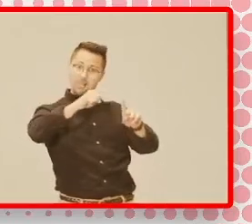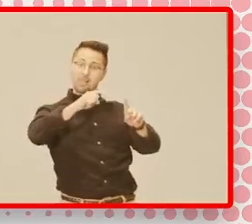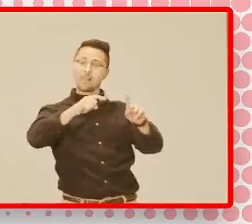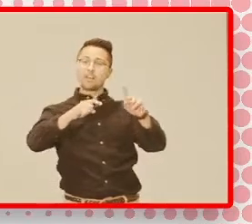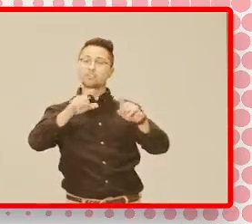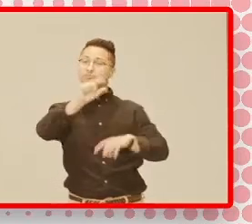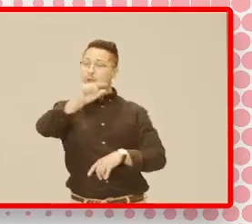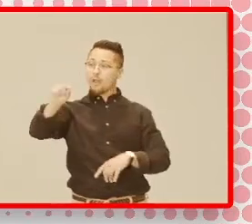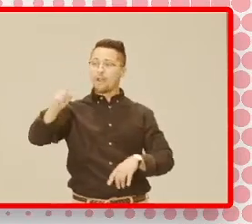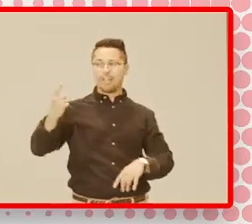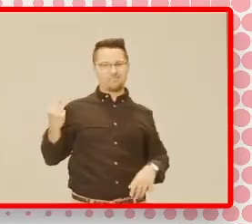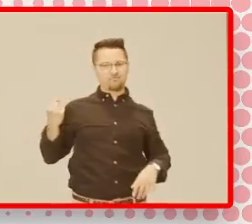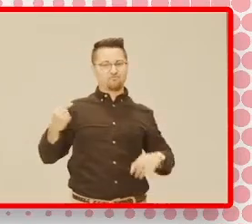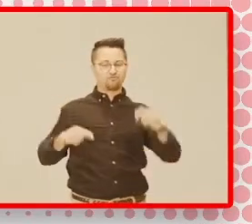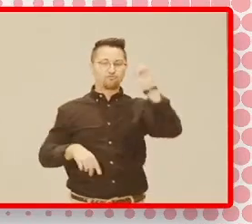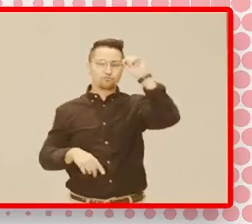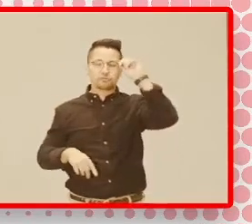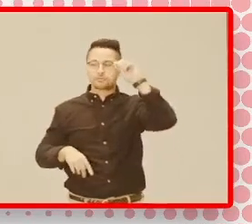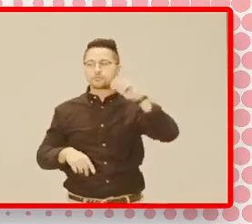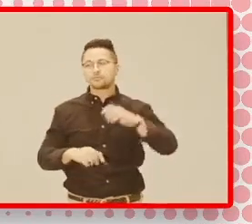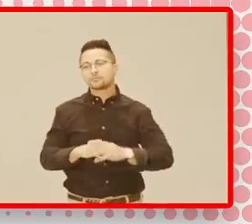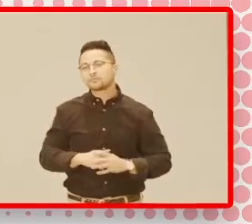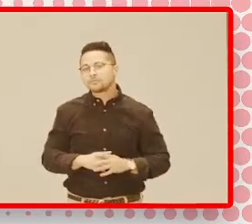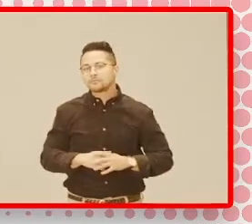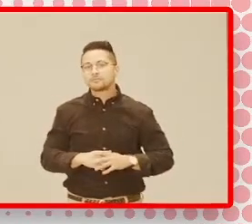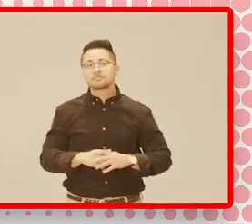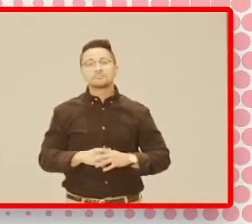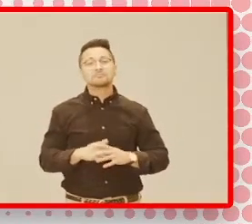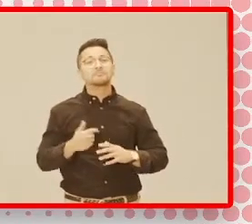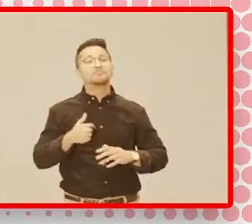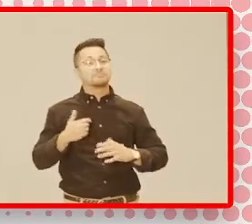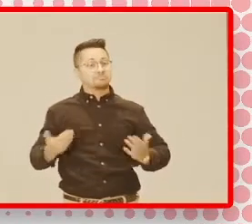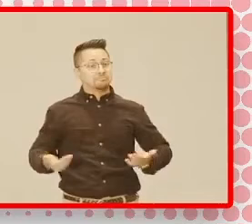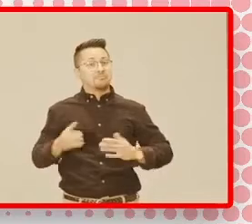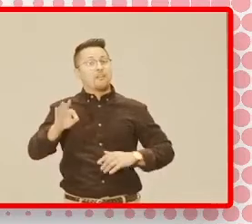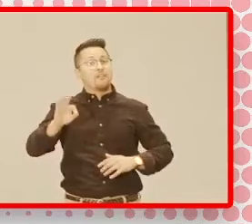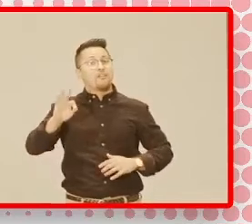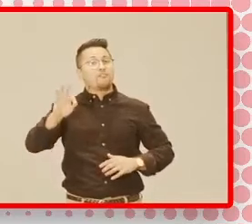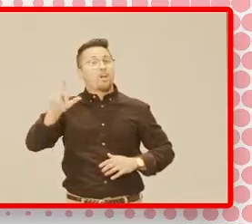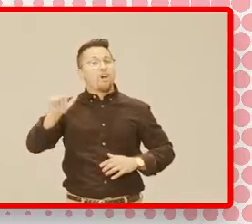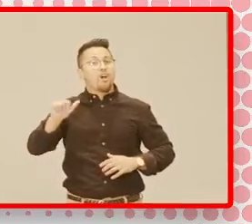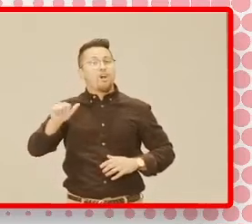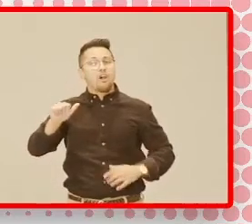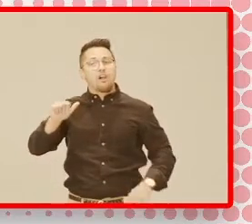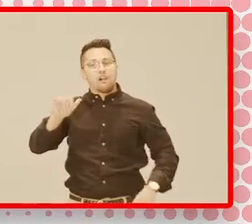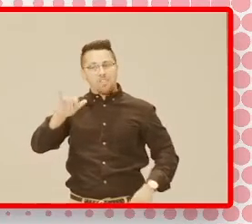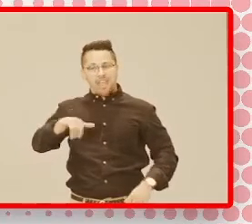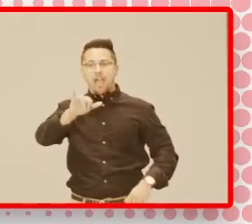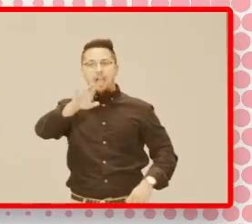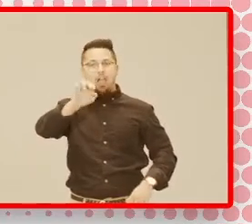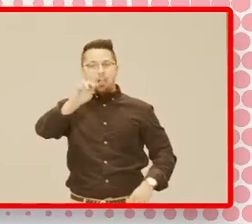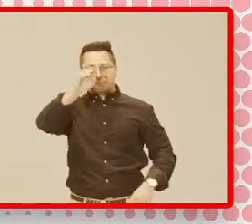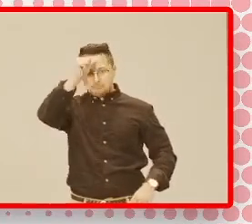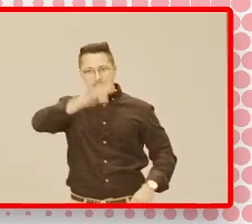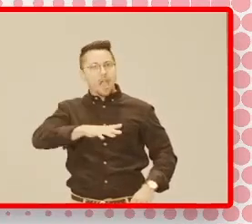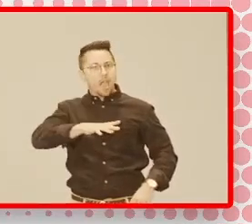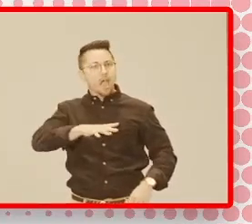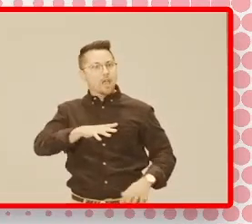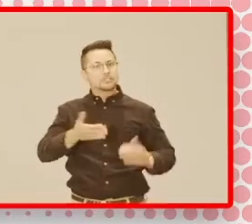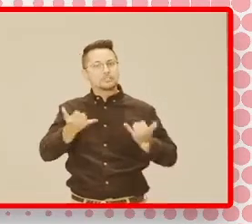2020, I'm in Florida, was on.